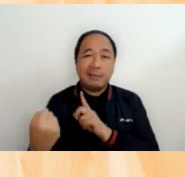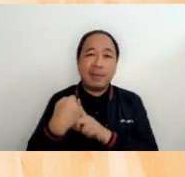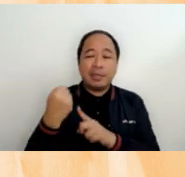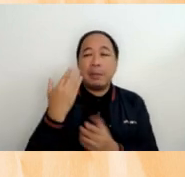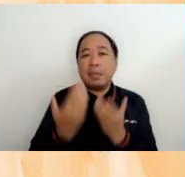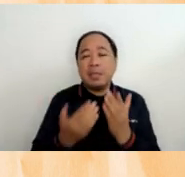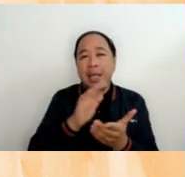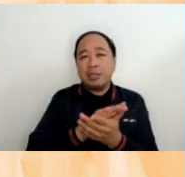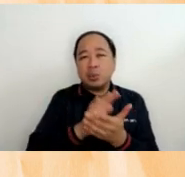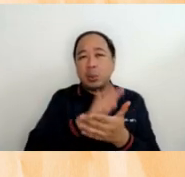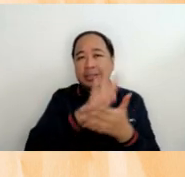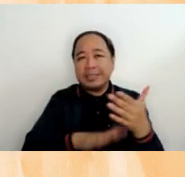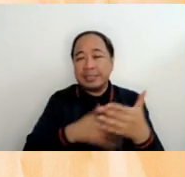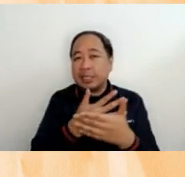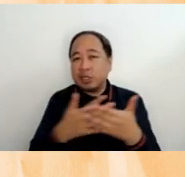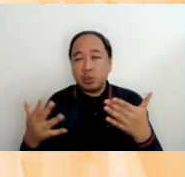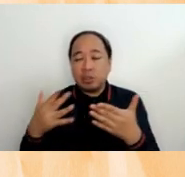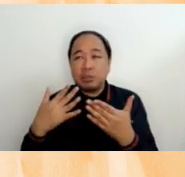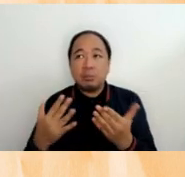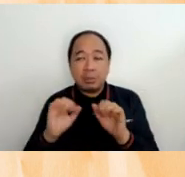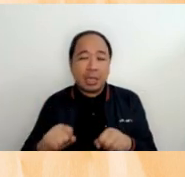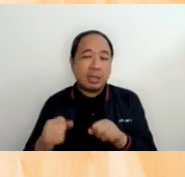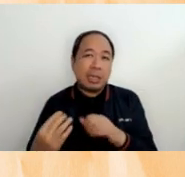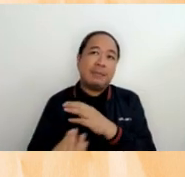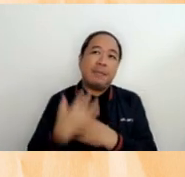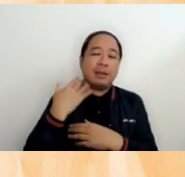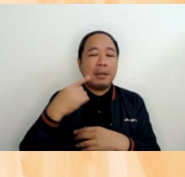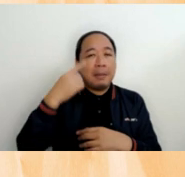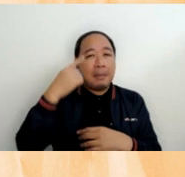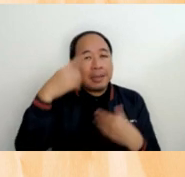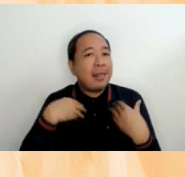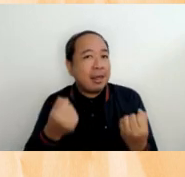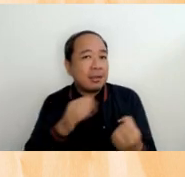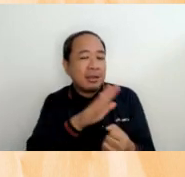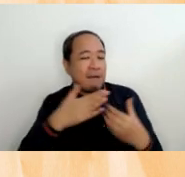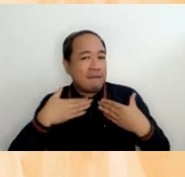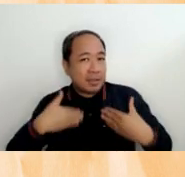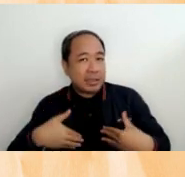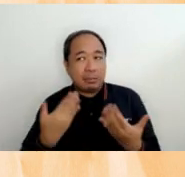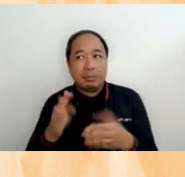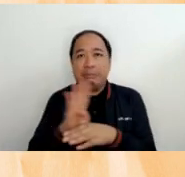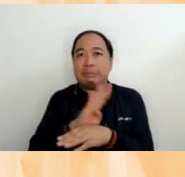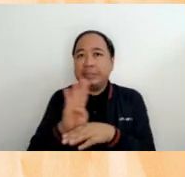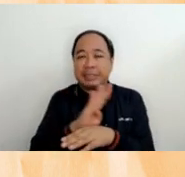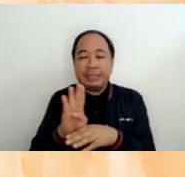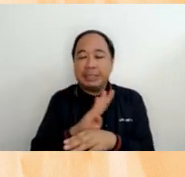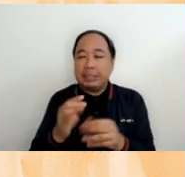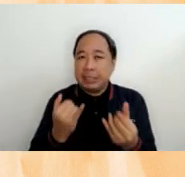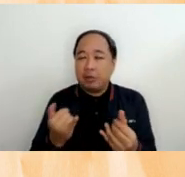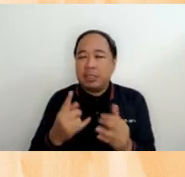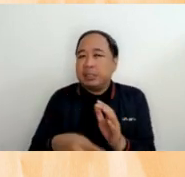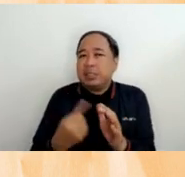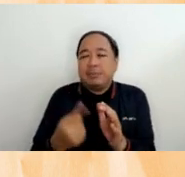even have time to rest or relax. Next is bullying. We all know this is a source of stress, whether in person